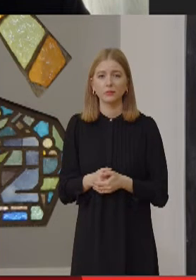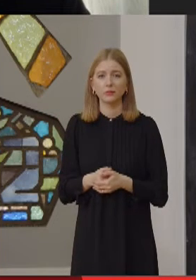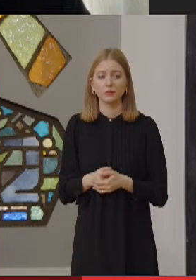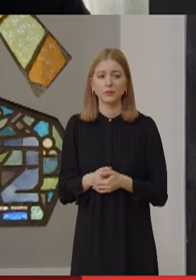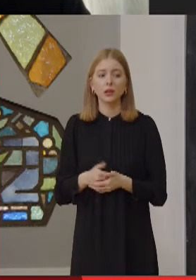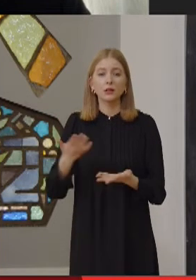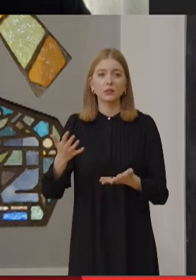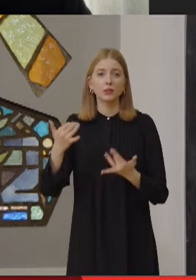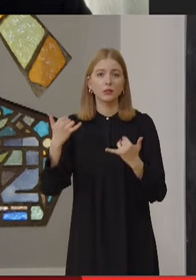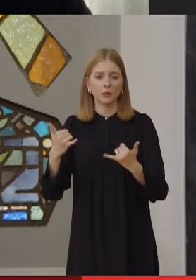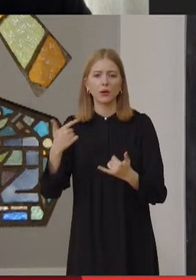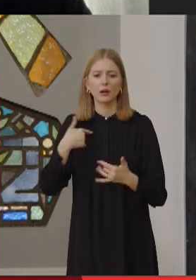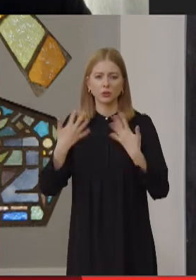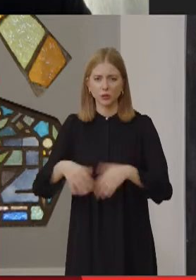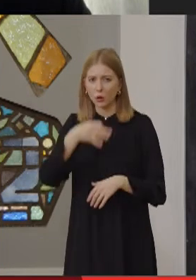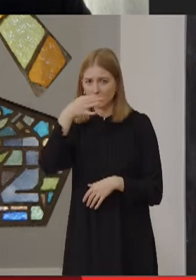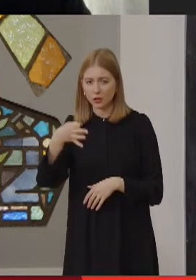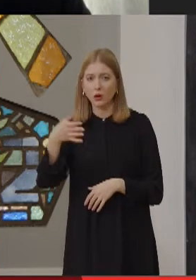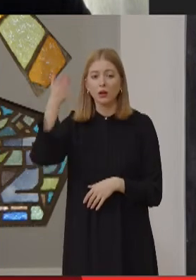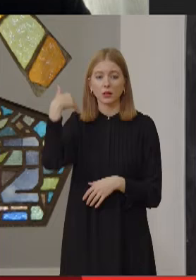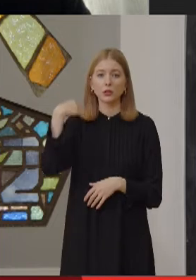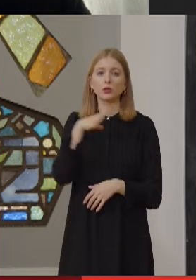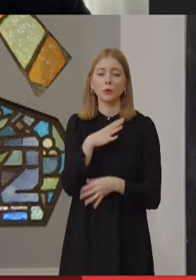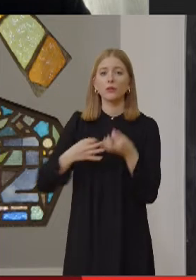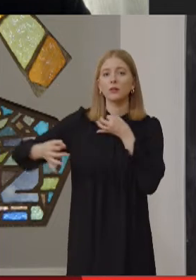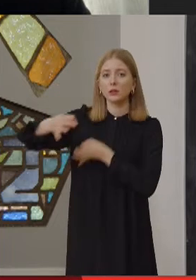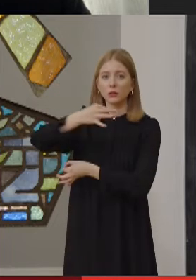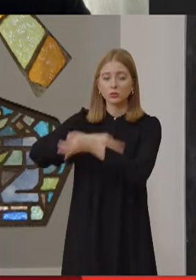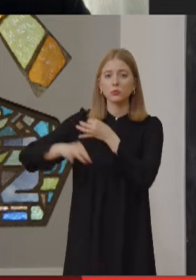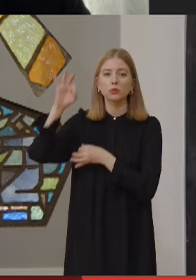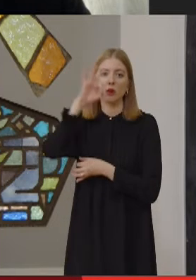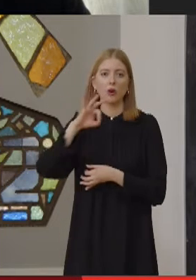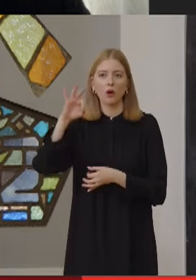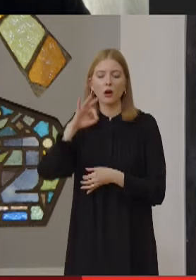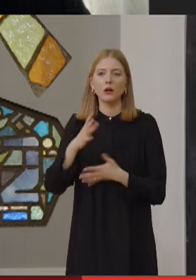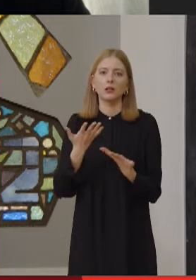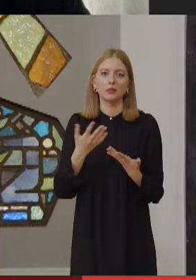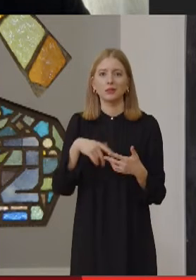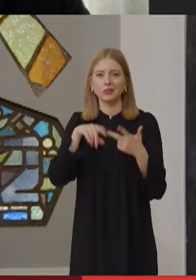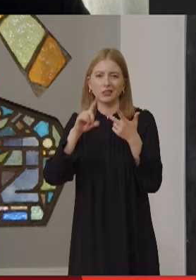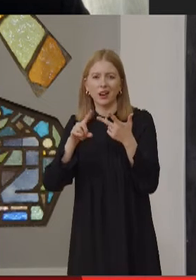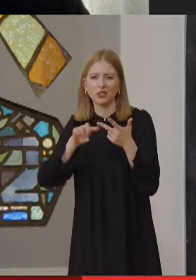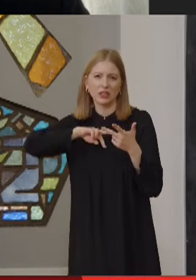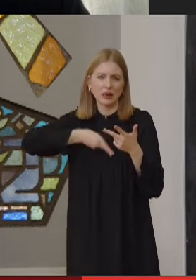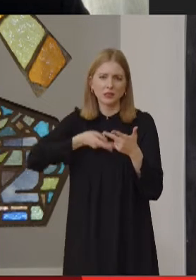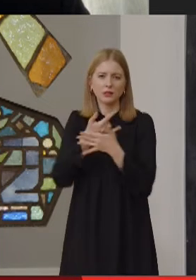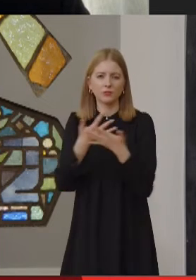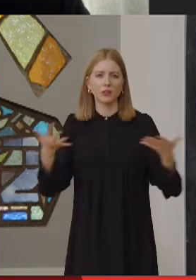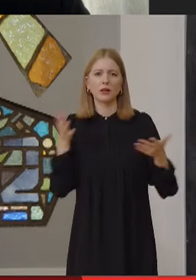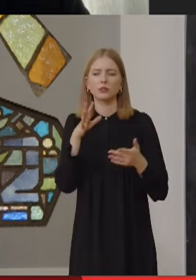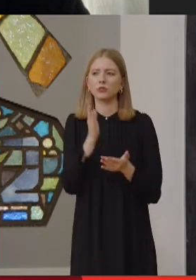they be interpreted to prevent those doubts? Because different